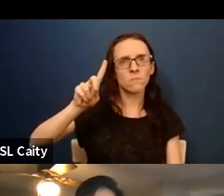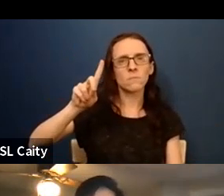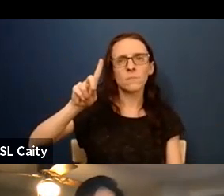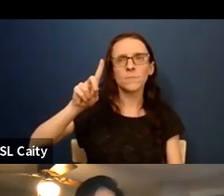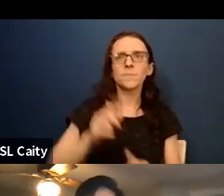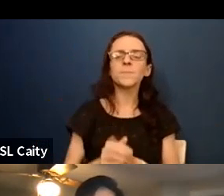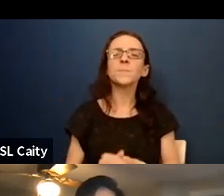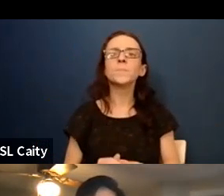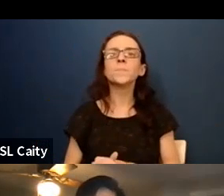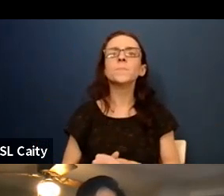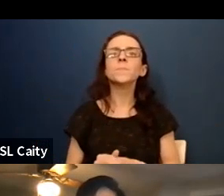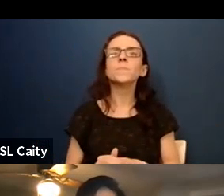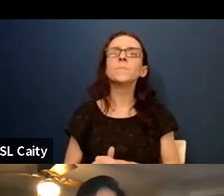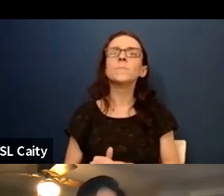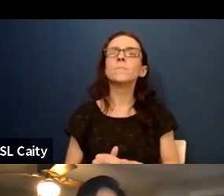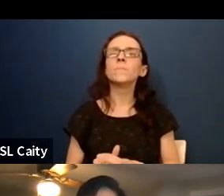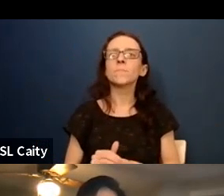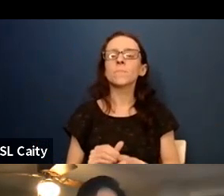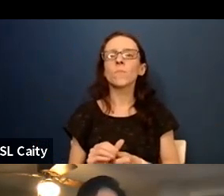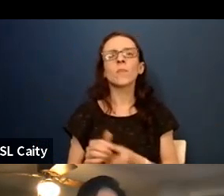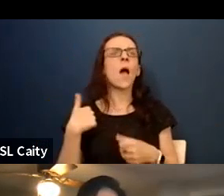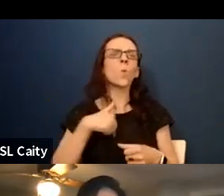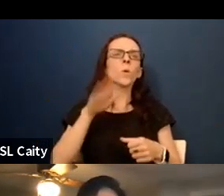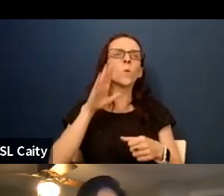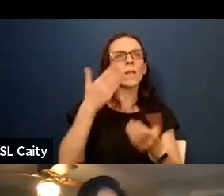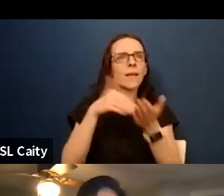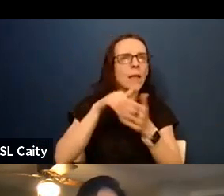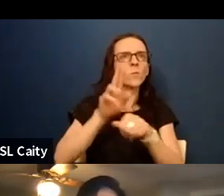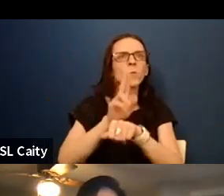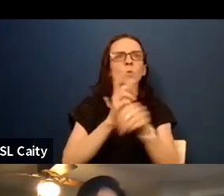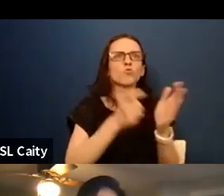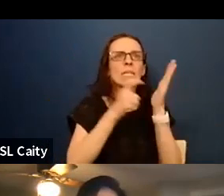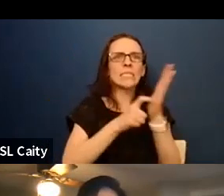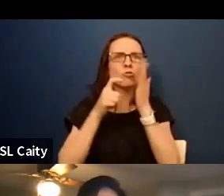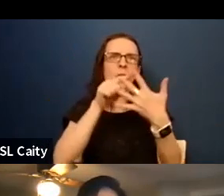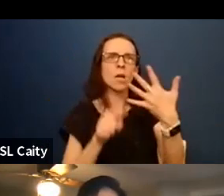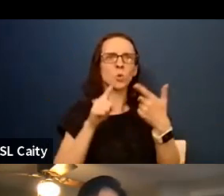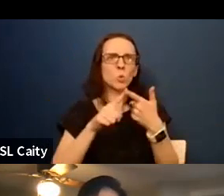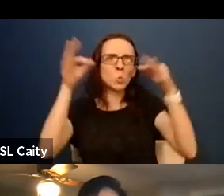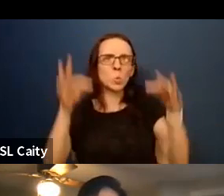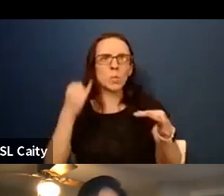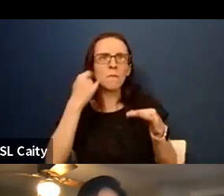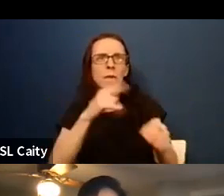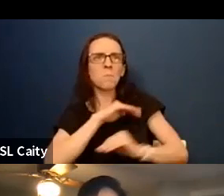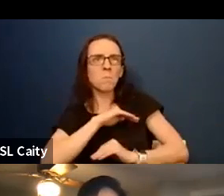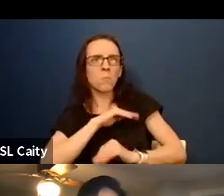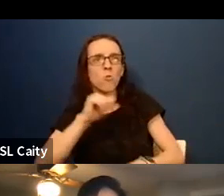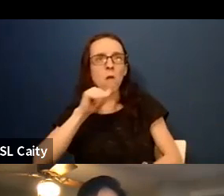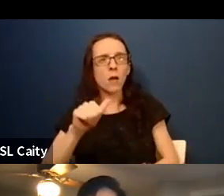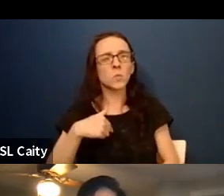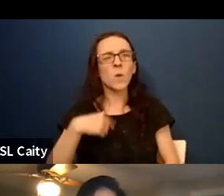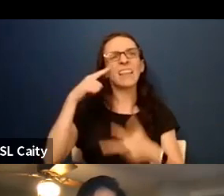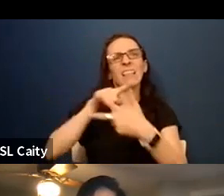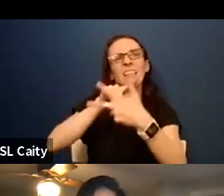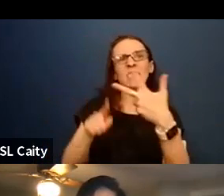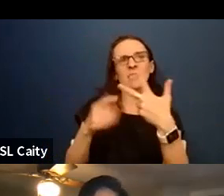determine on a set of criteria. I think those are the 3 that are in